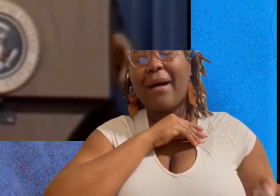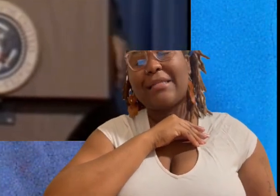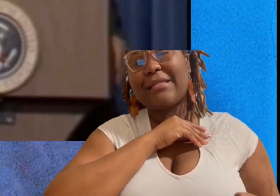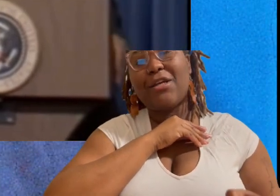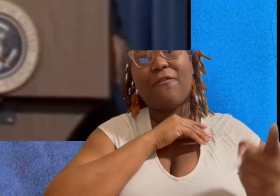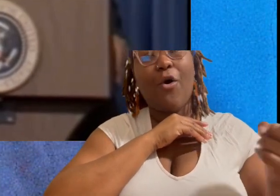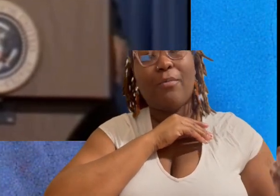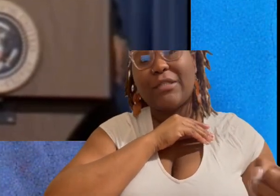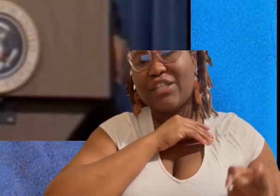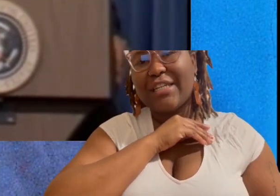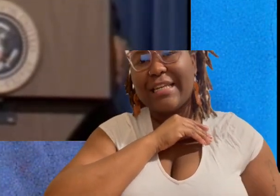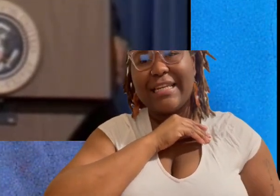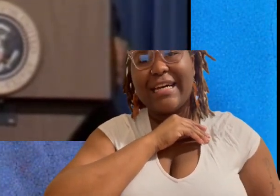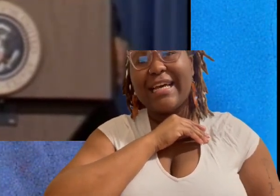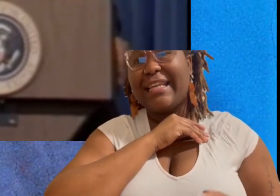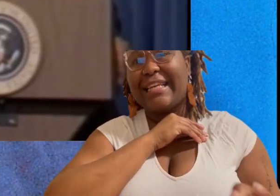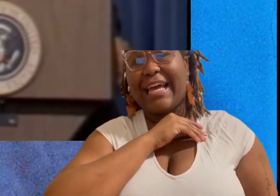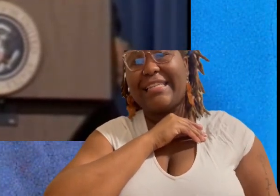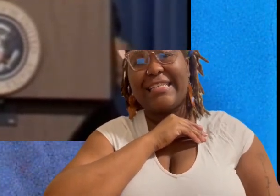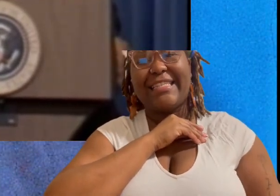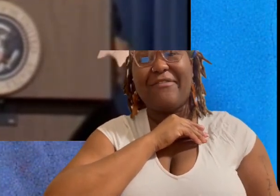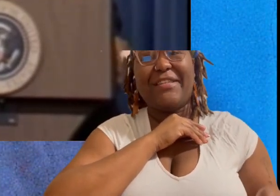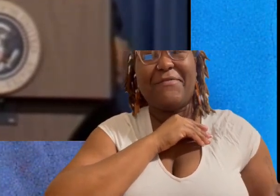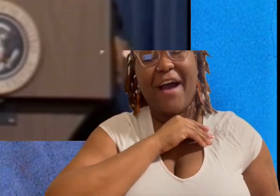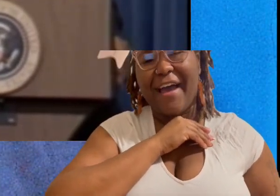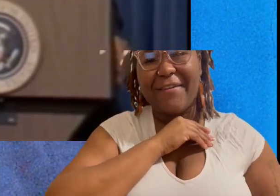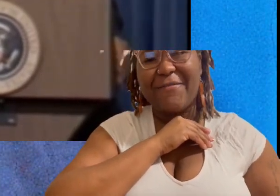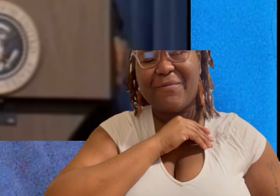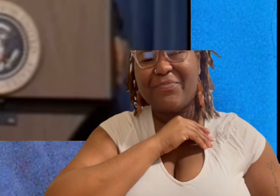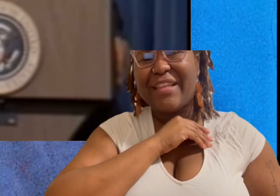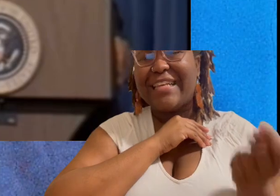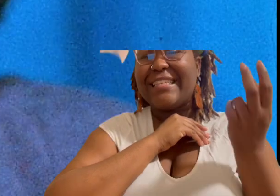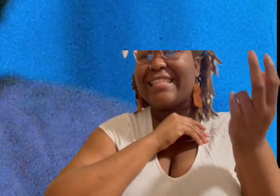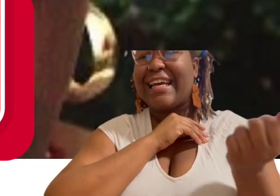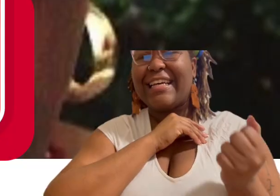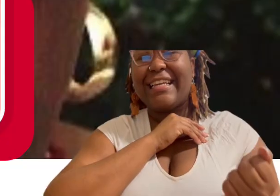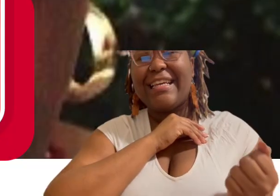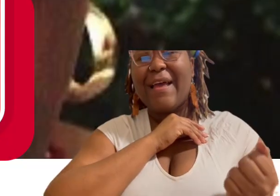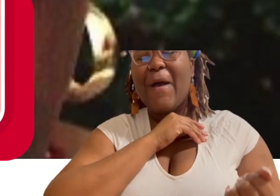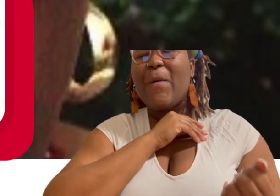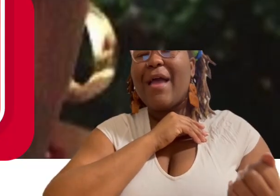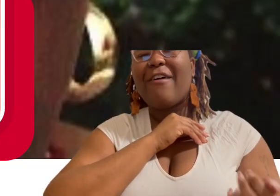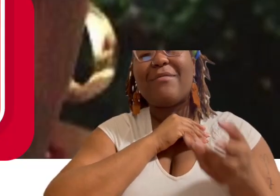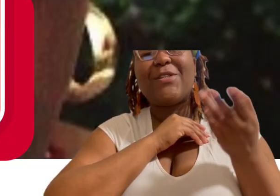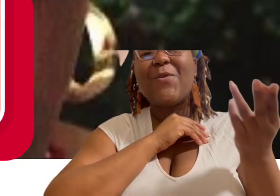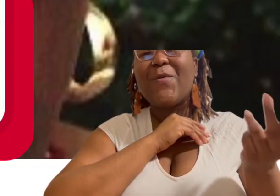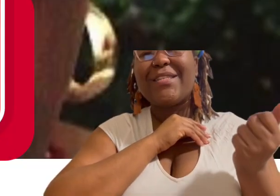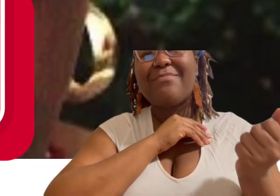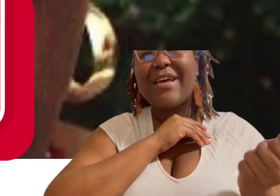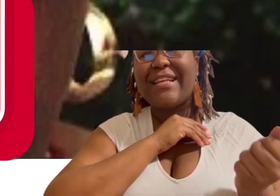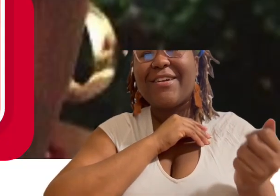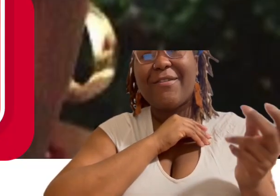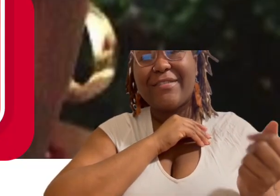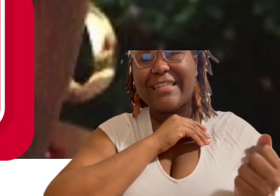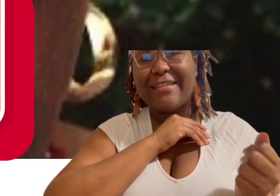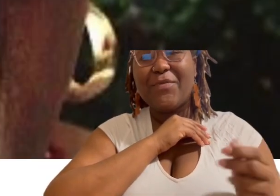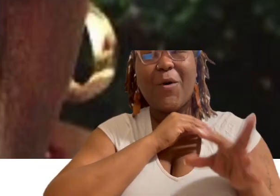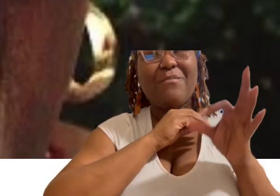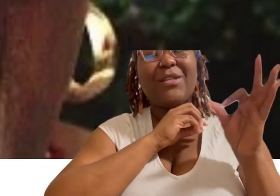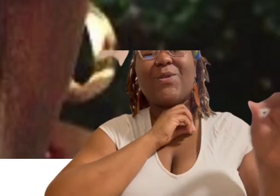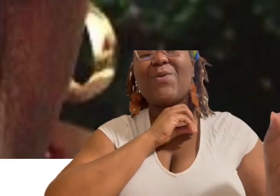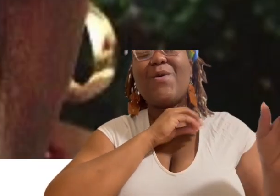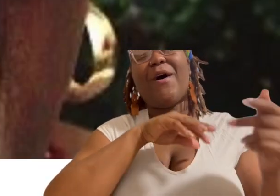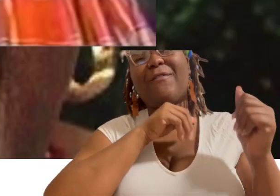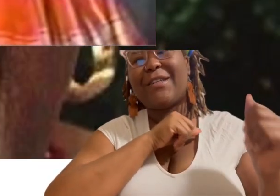in the capacity of opposition leader in 1975. Secondly, we have Miss Lewis Bennett Coverley,